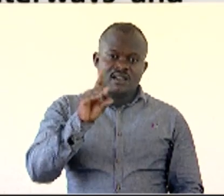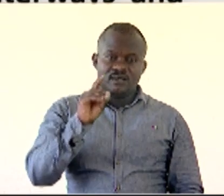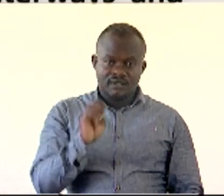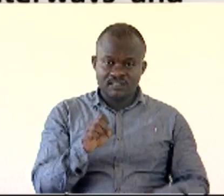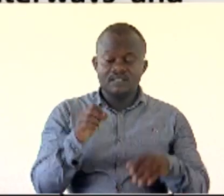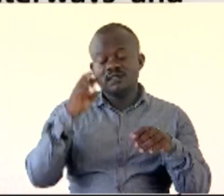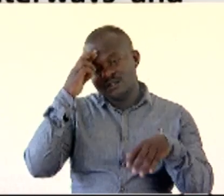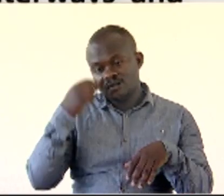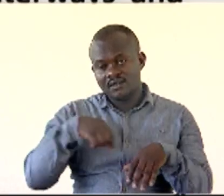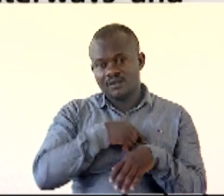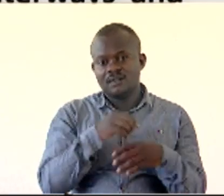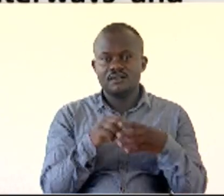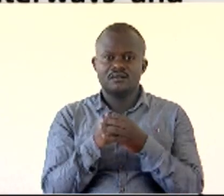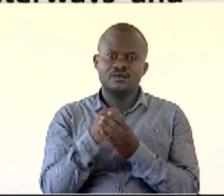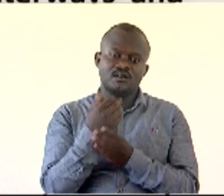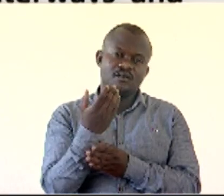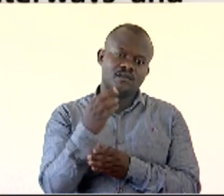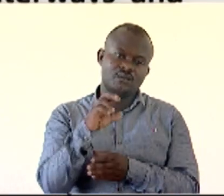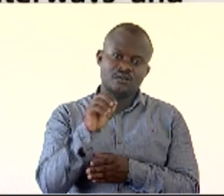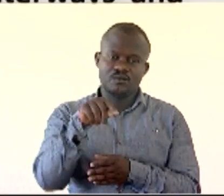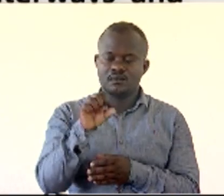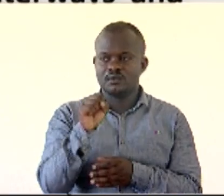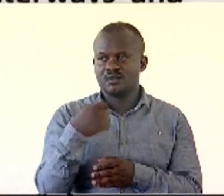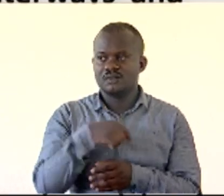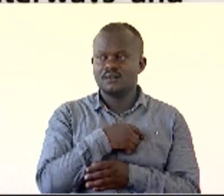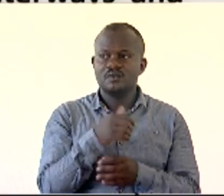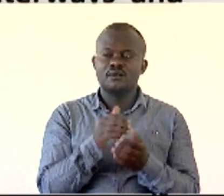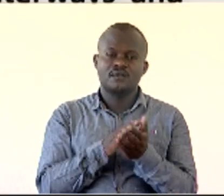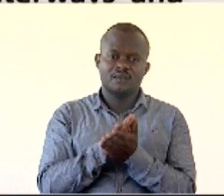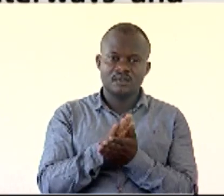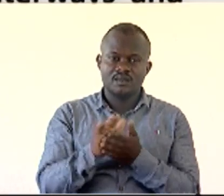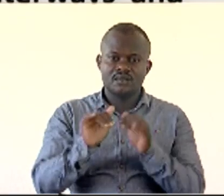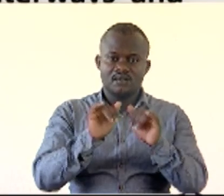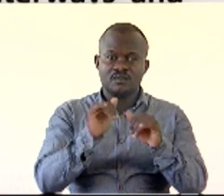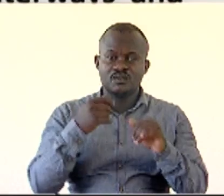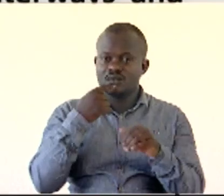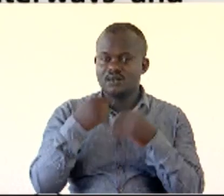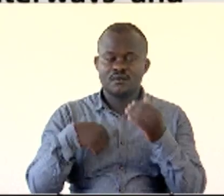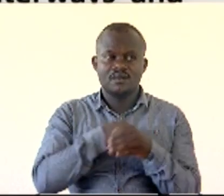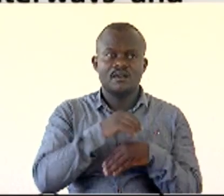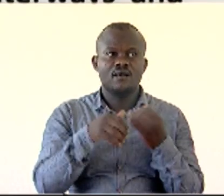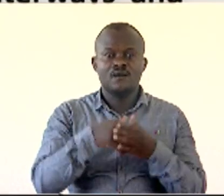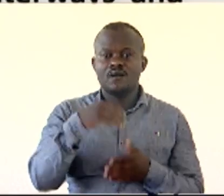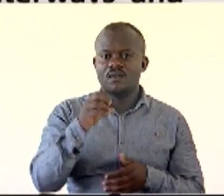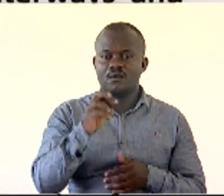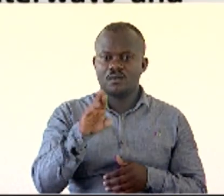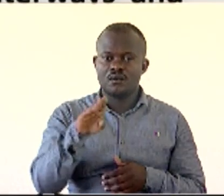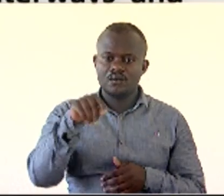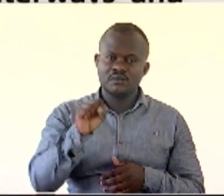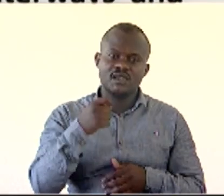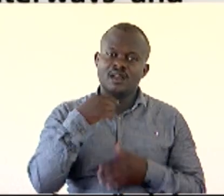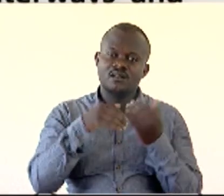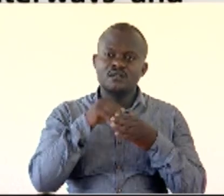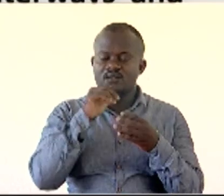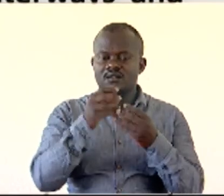we are planting crops, we spray pesticides so that our crops are not